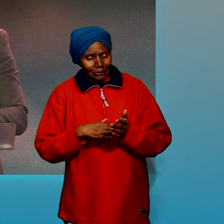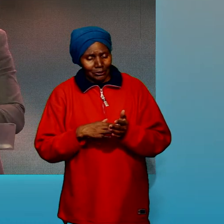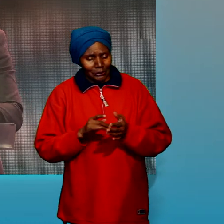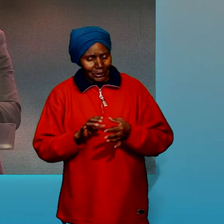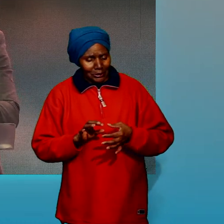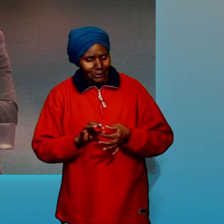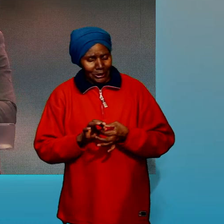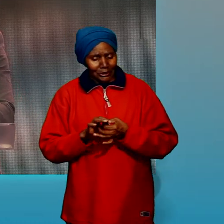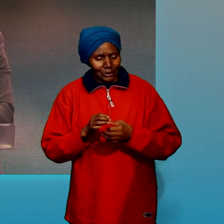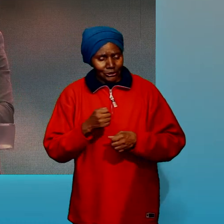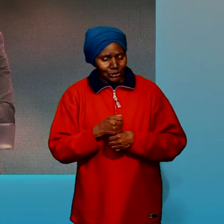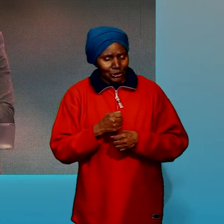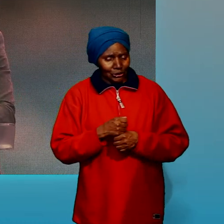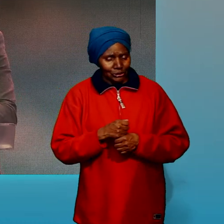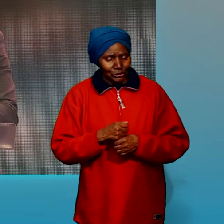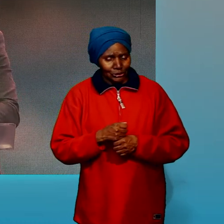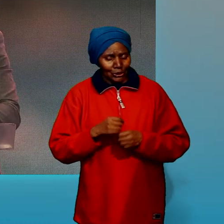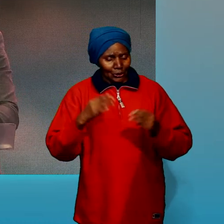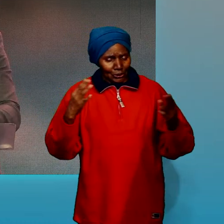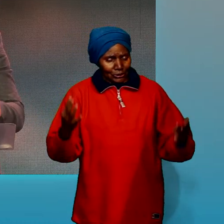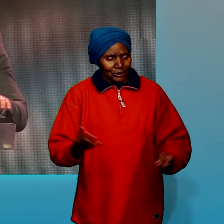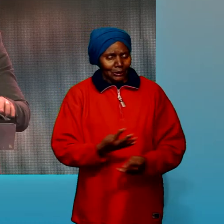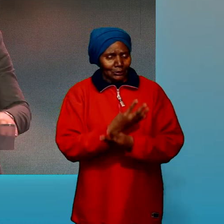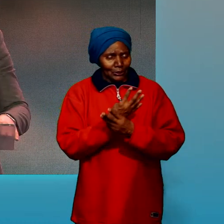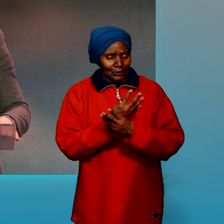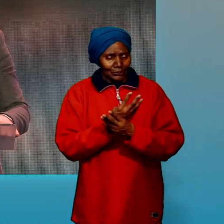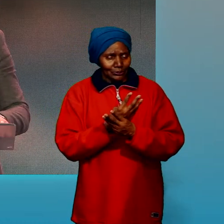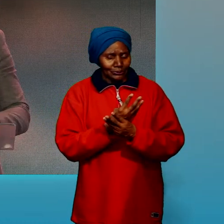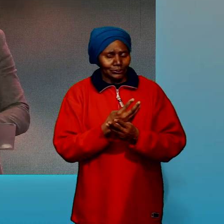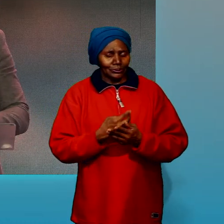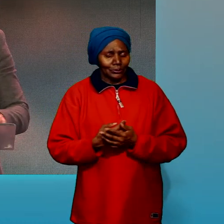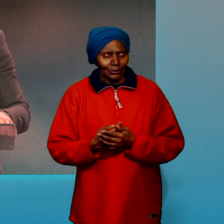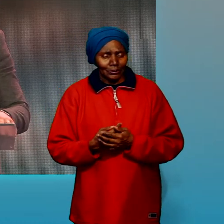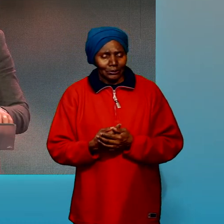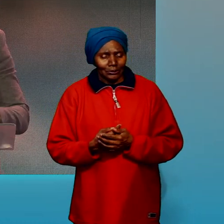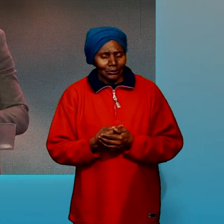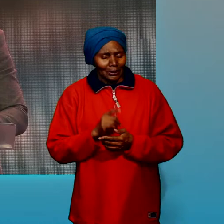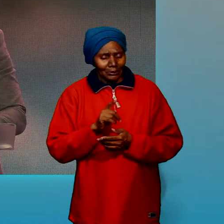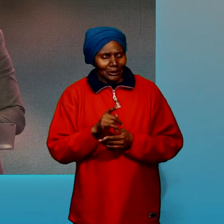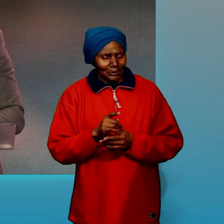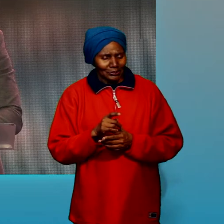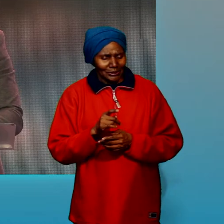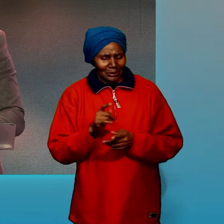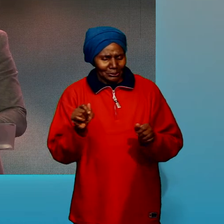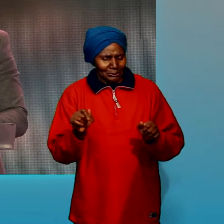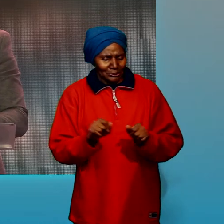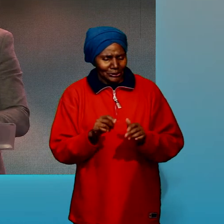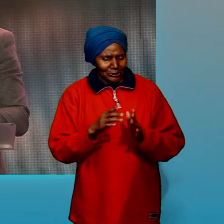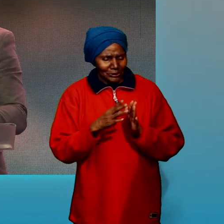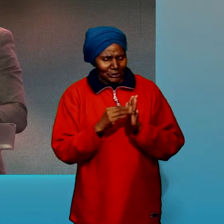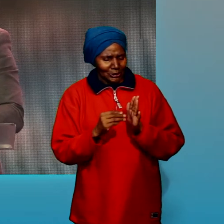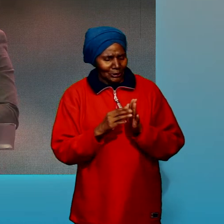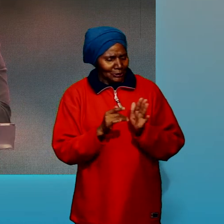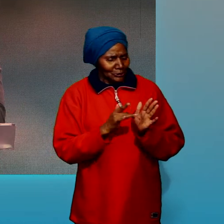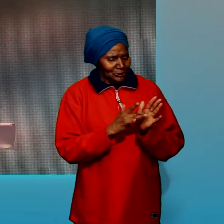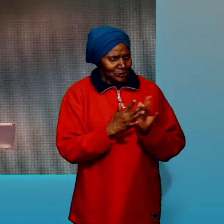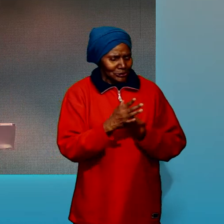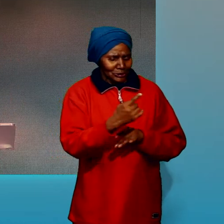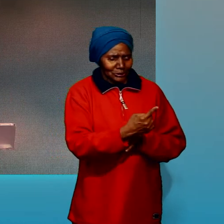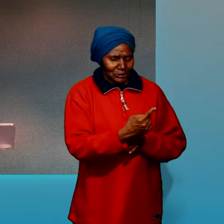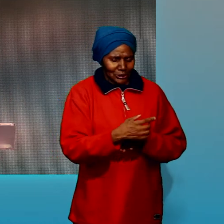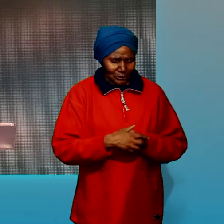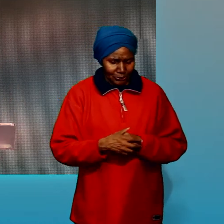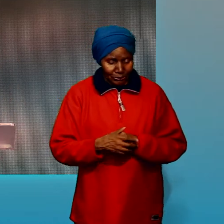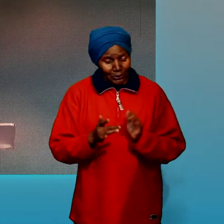church building. Nothing more than a fleeting picture of who Jesus truly is. Jesus was trying to make